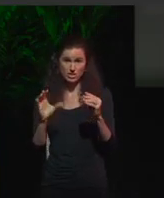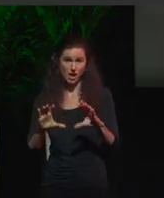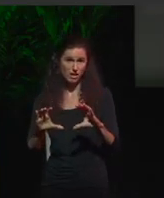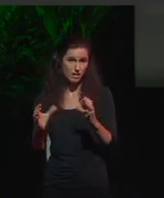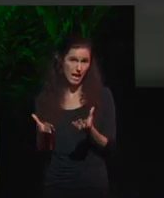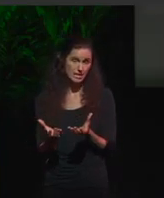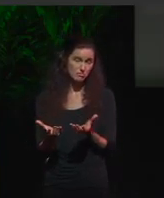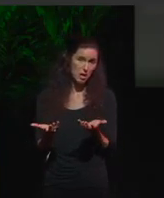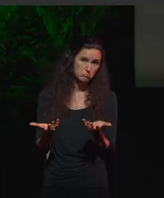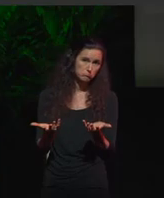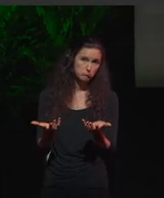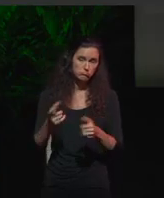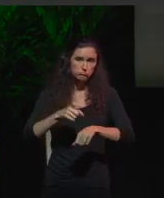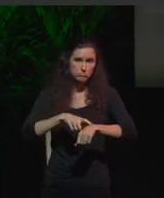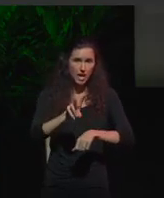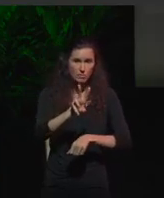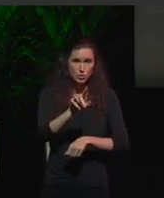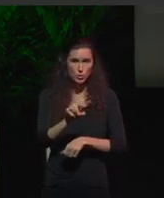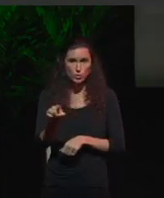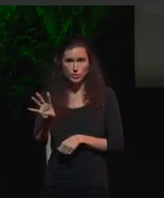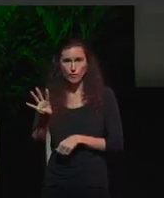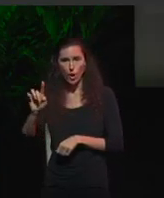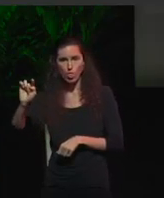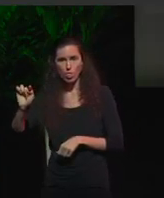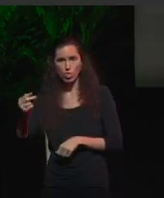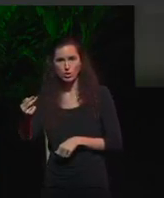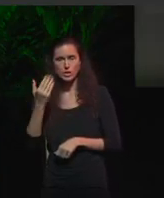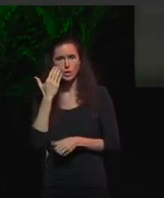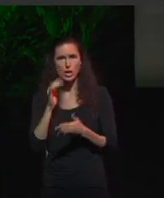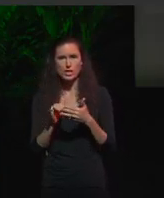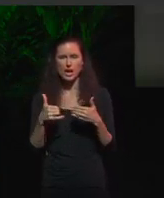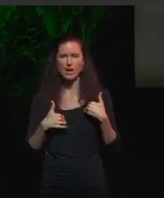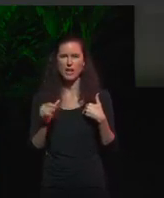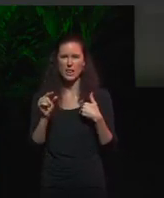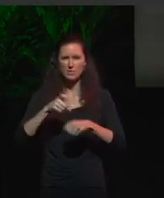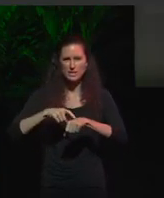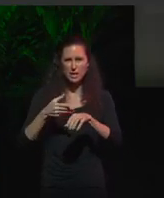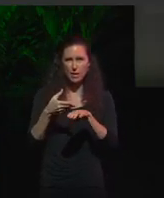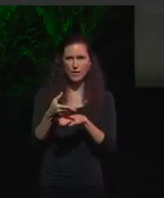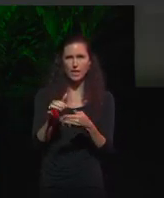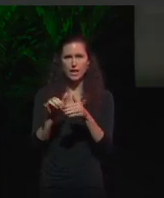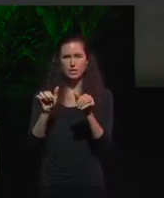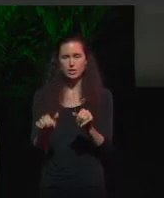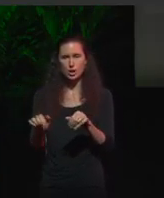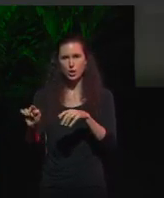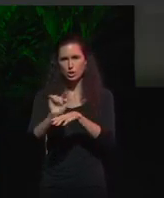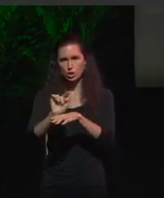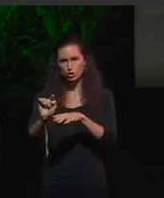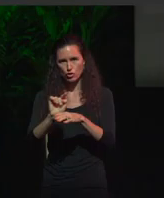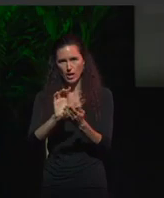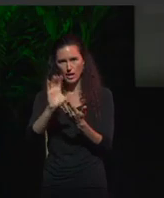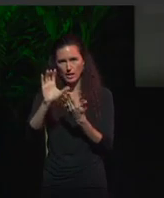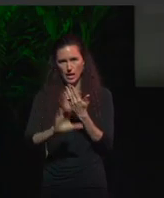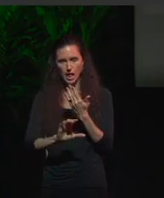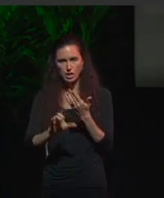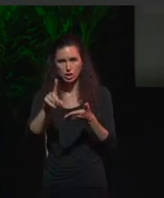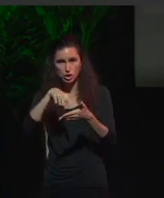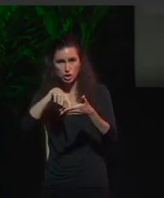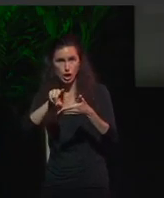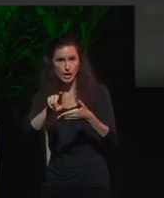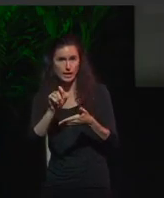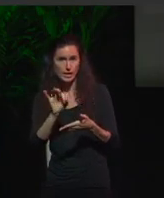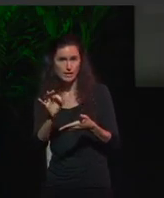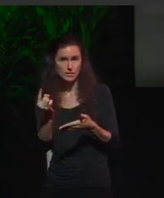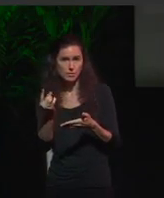from 2 to 4 on a Thursday, you know you have a little bit of space after that, you can go onto that training calendar, see if we're offering anything during those